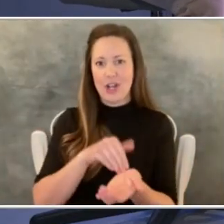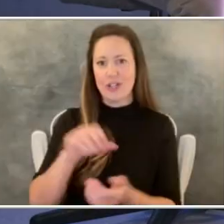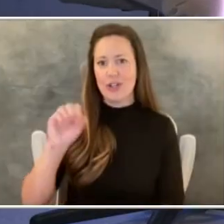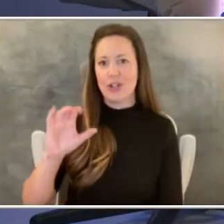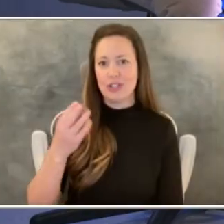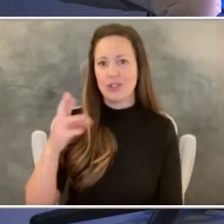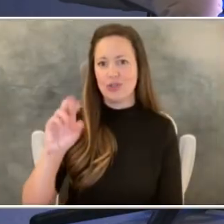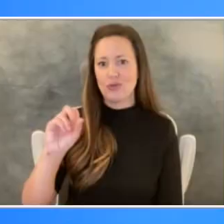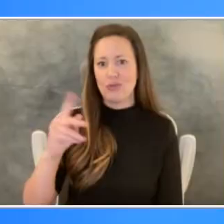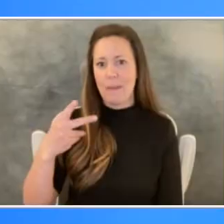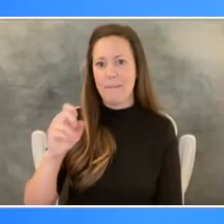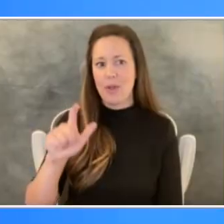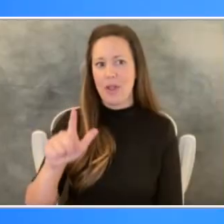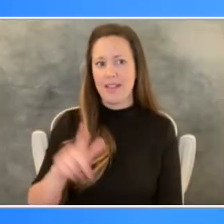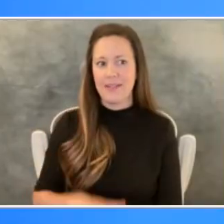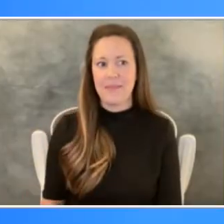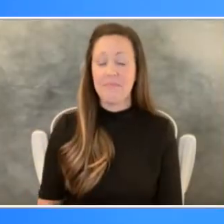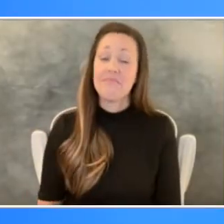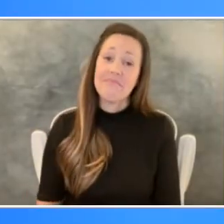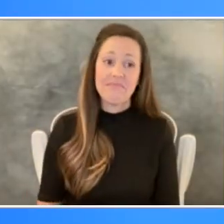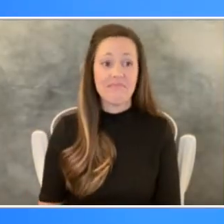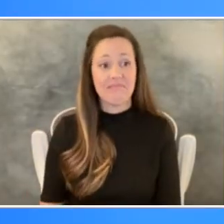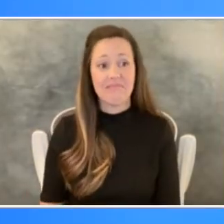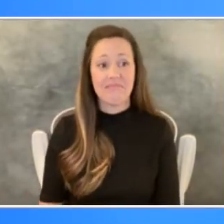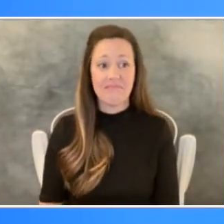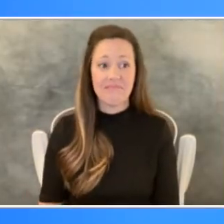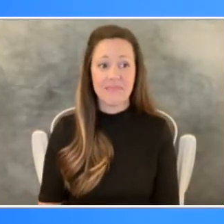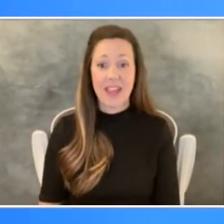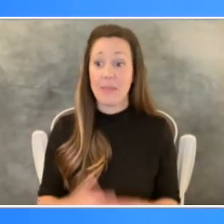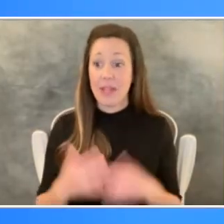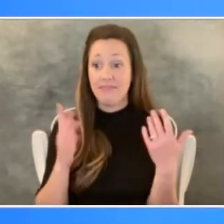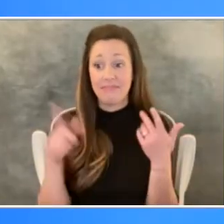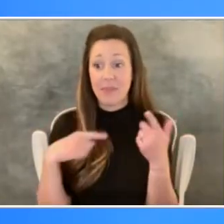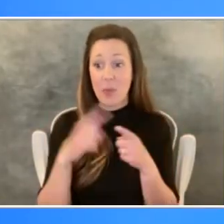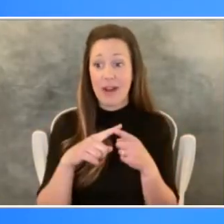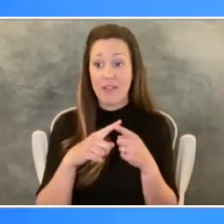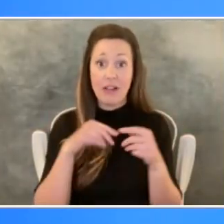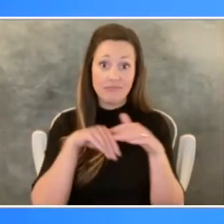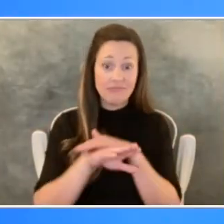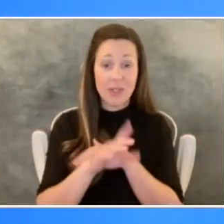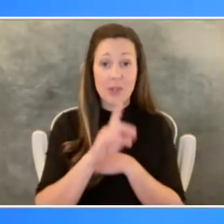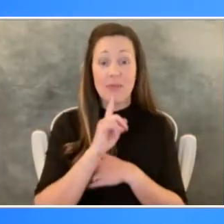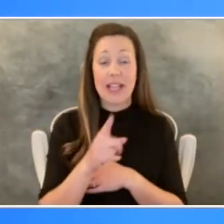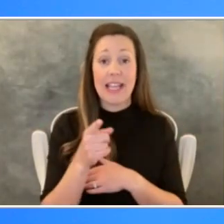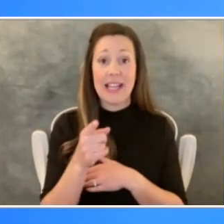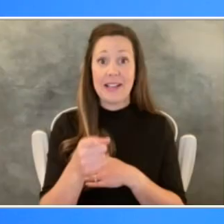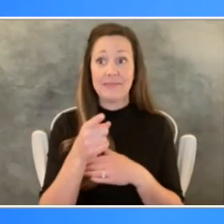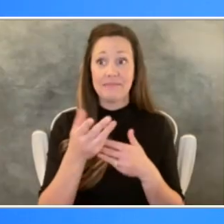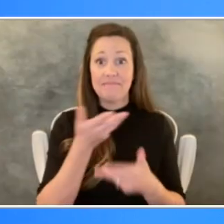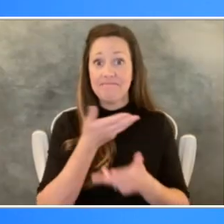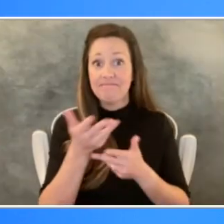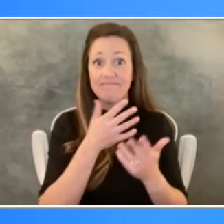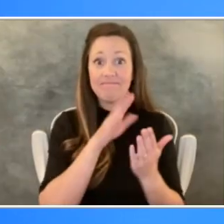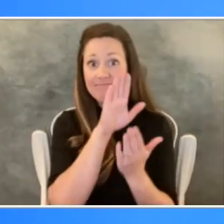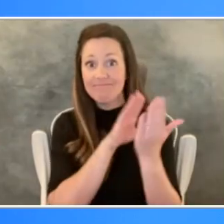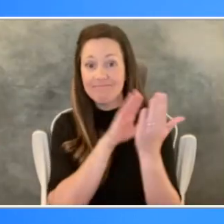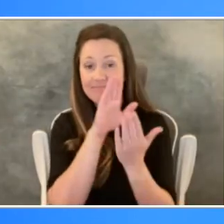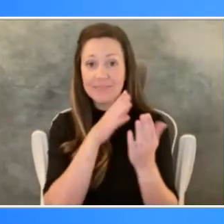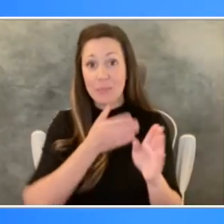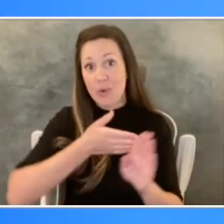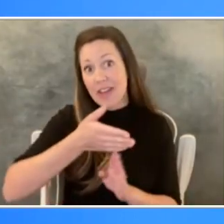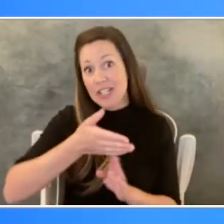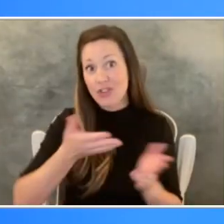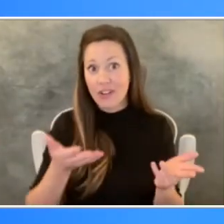conversations with this guy? I mean, from the moment I came in, it's just, very professional. And like from the